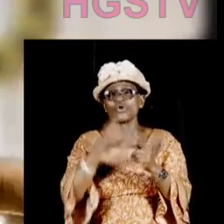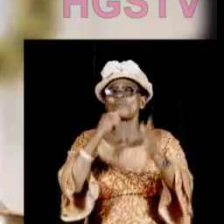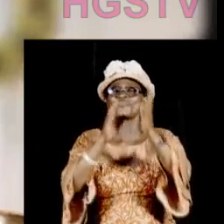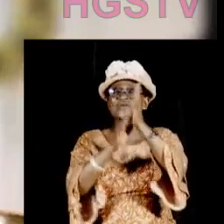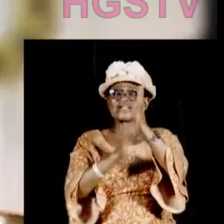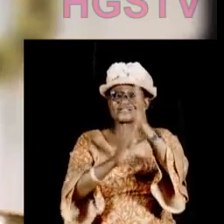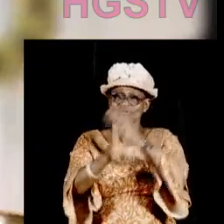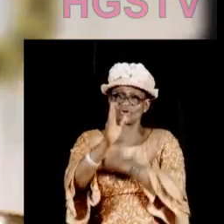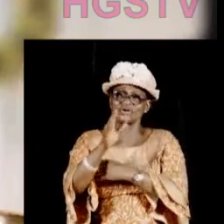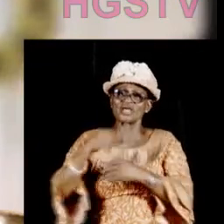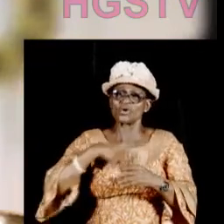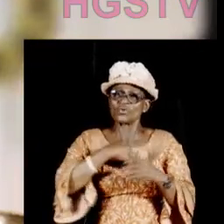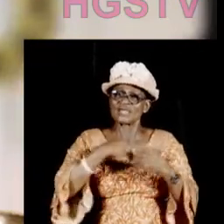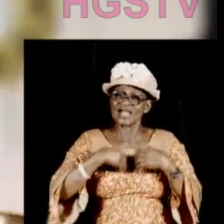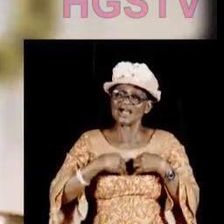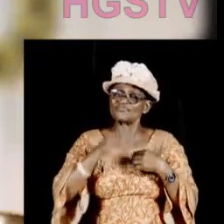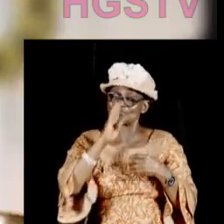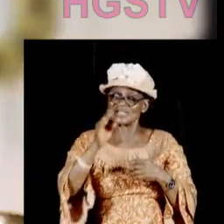praise.